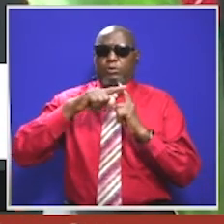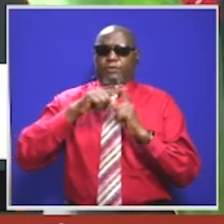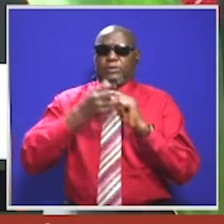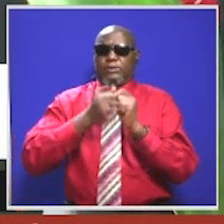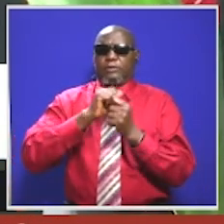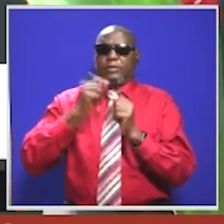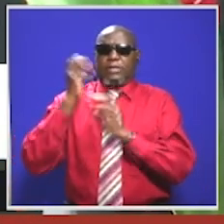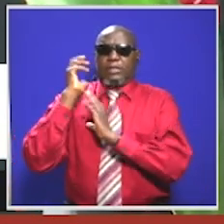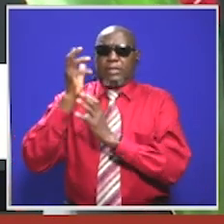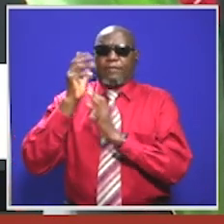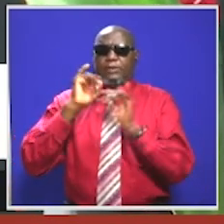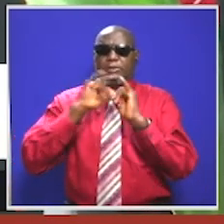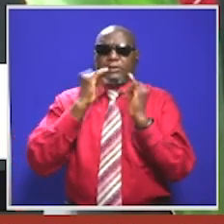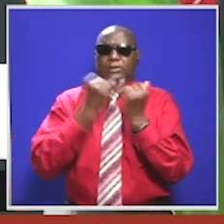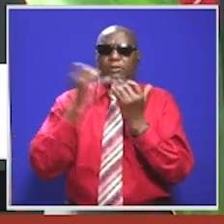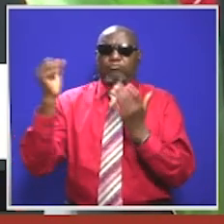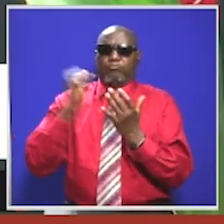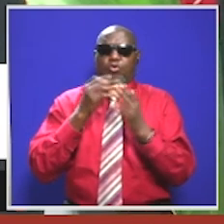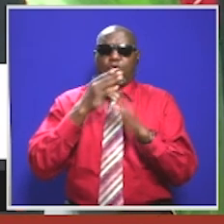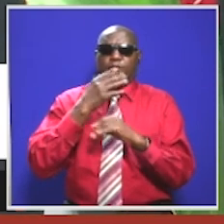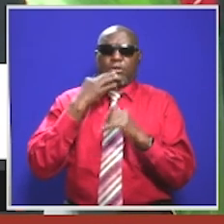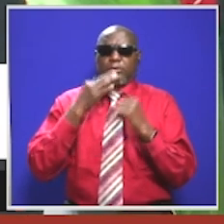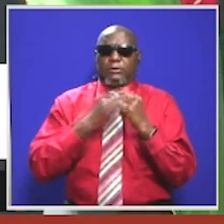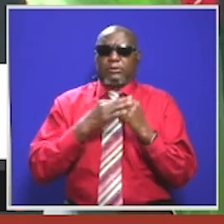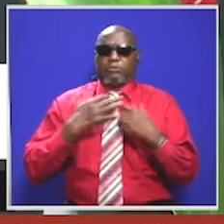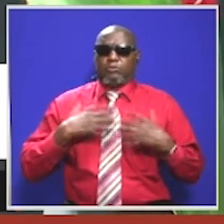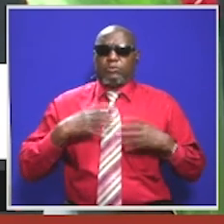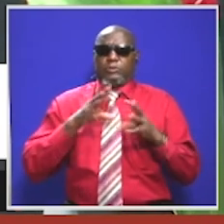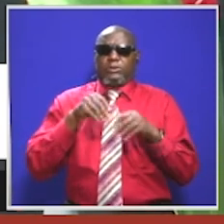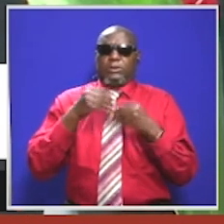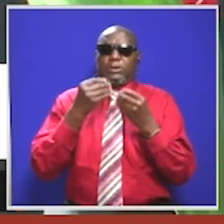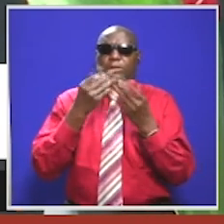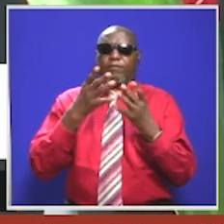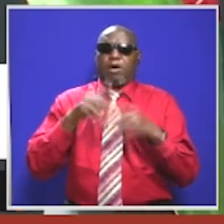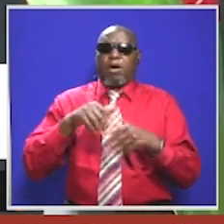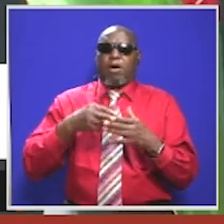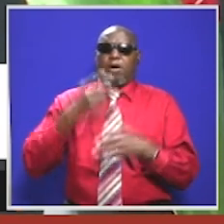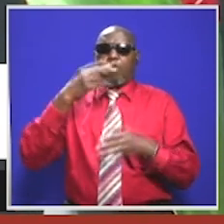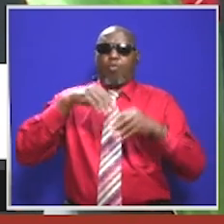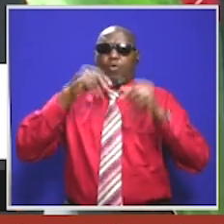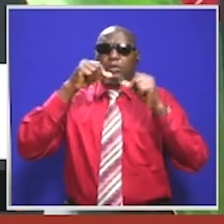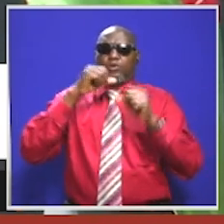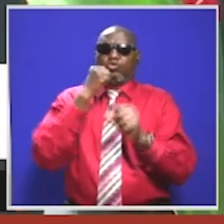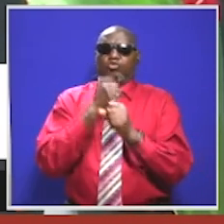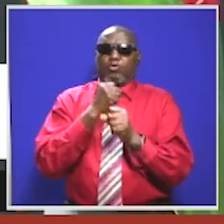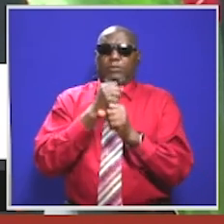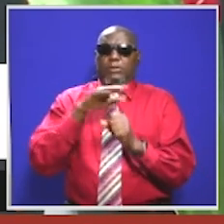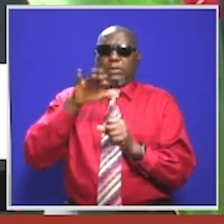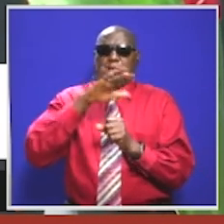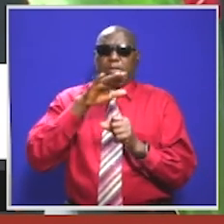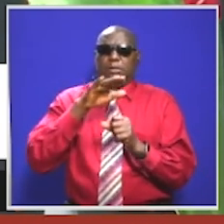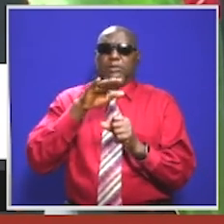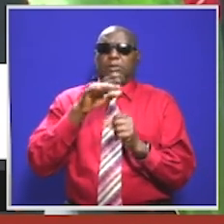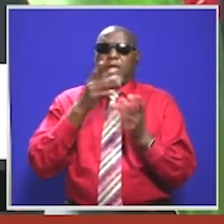Kilifi, which employs over 800 people and gives some really high quality jobs in an area which really values